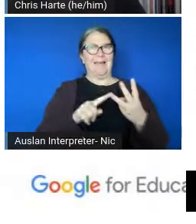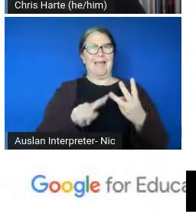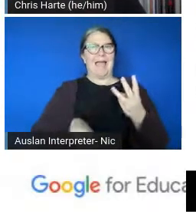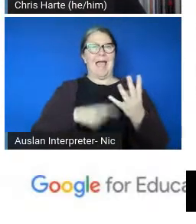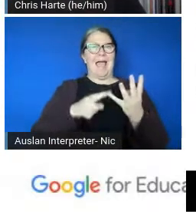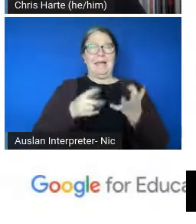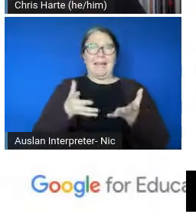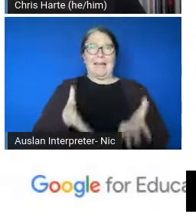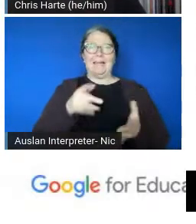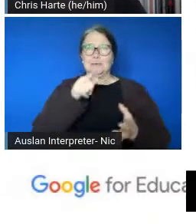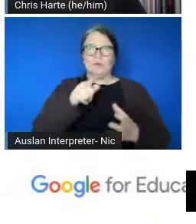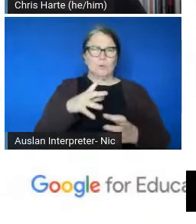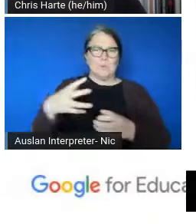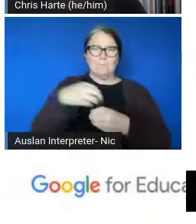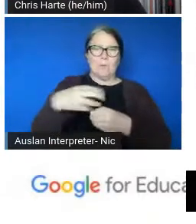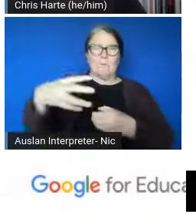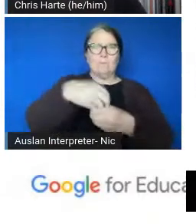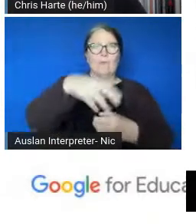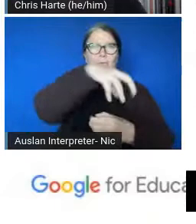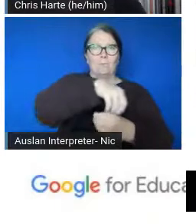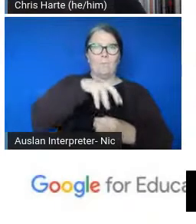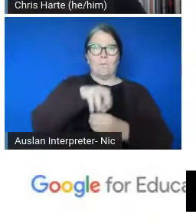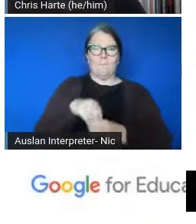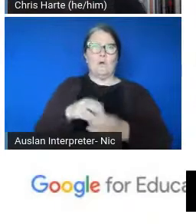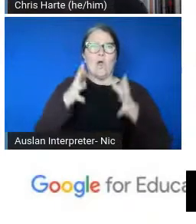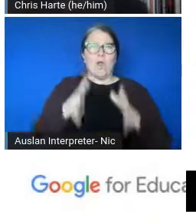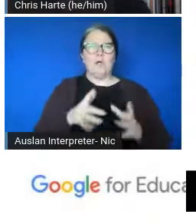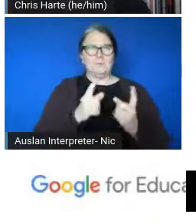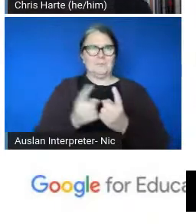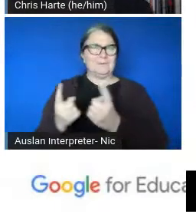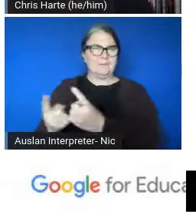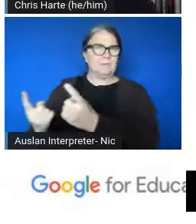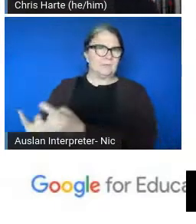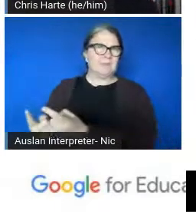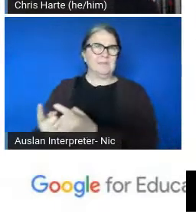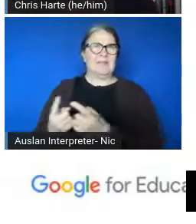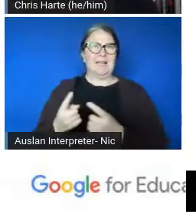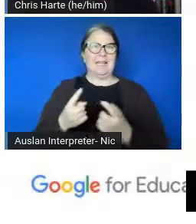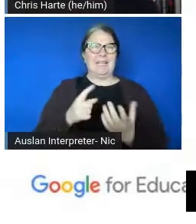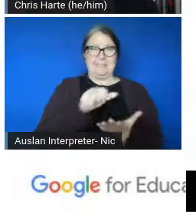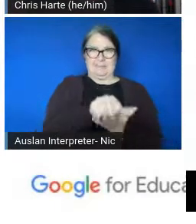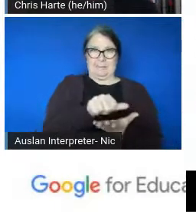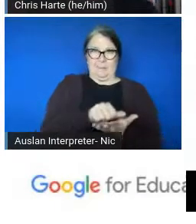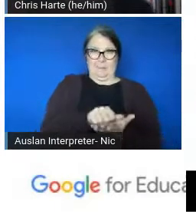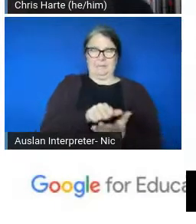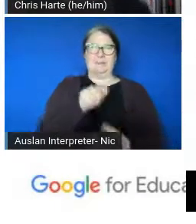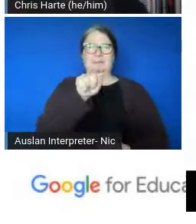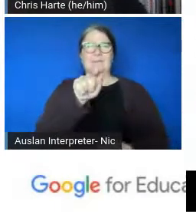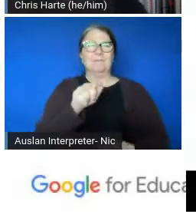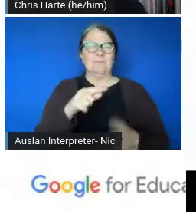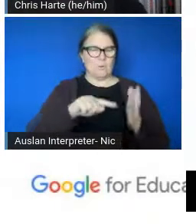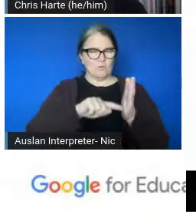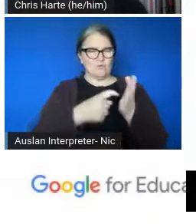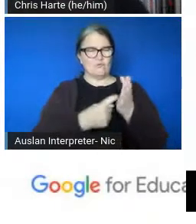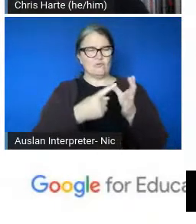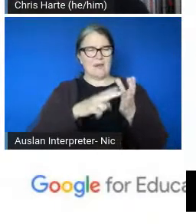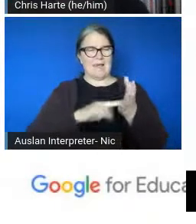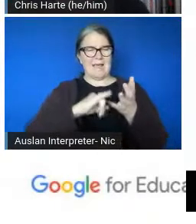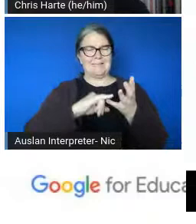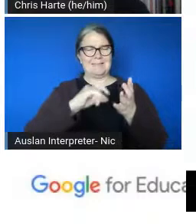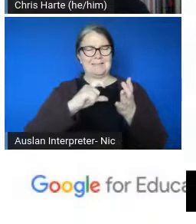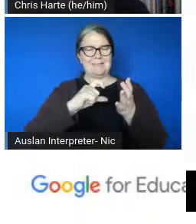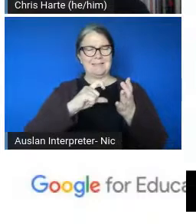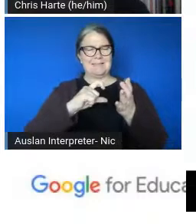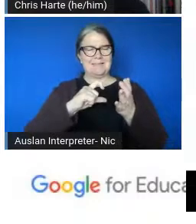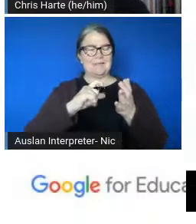transdisciplinary. So what I mean by transdisciplinary is that when you look at these hexagons, and I'll show you them in more detail in a second, when you